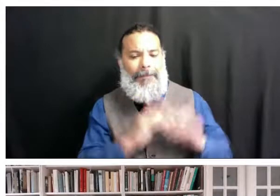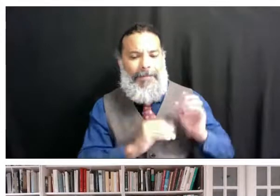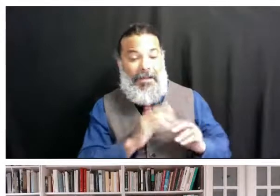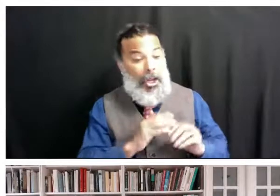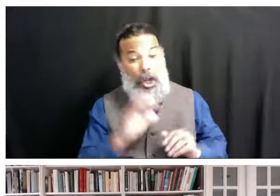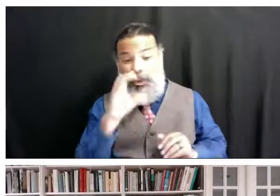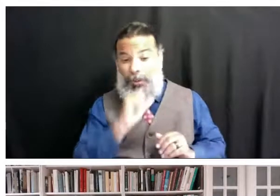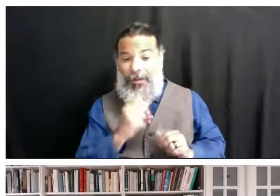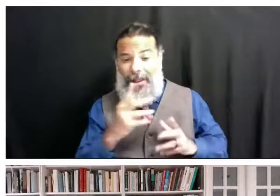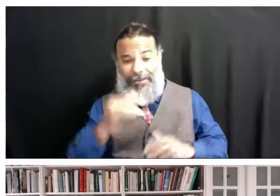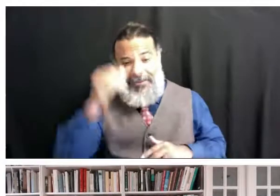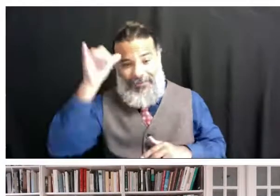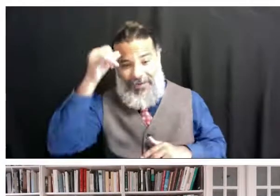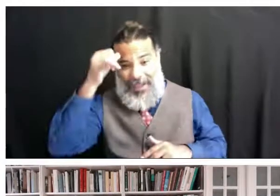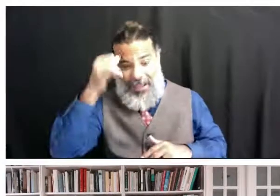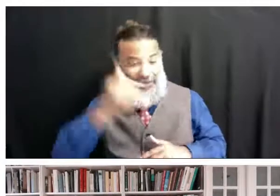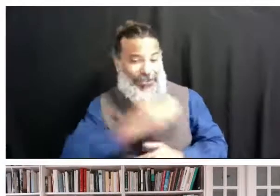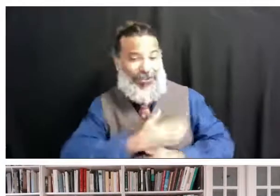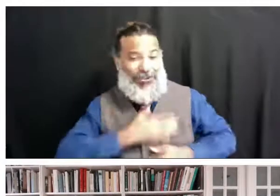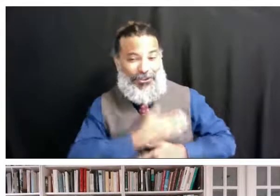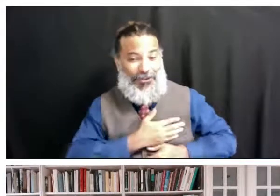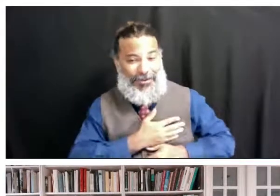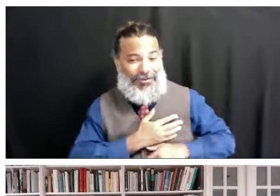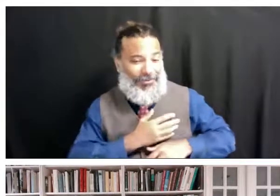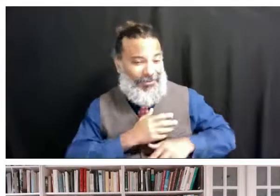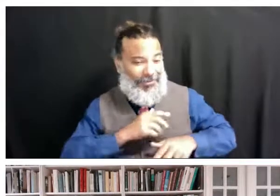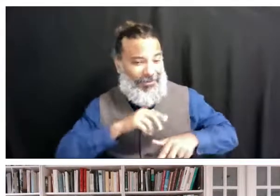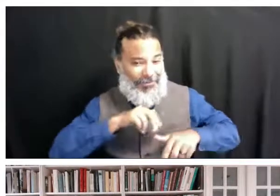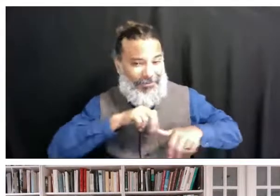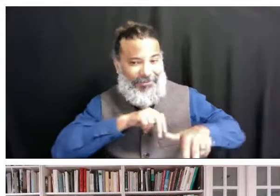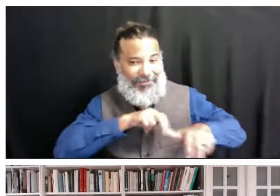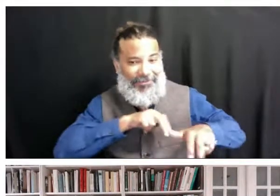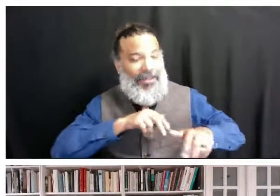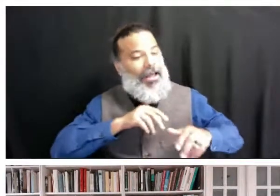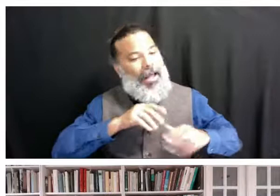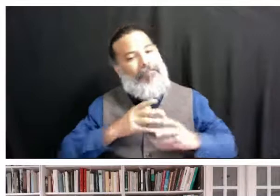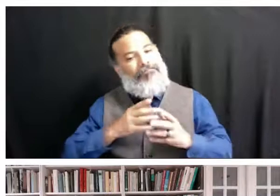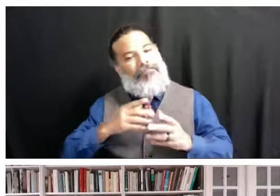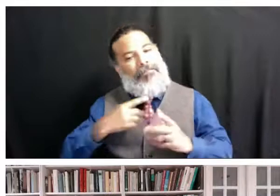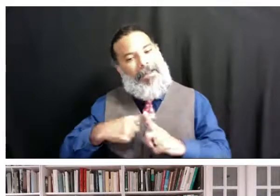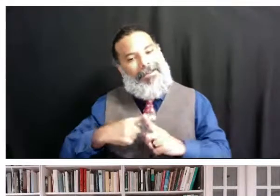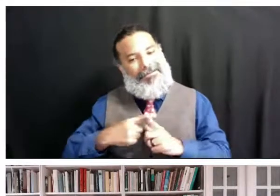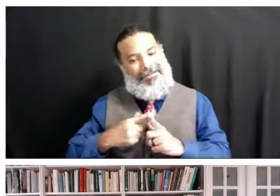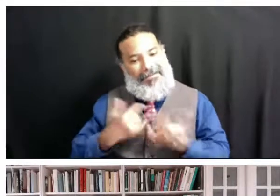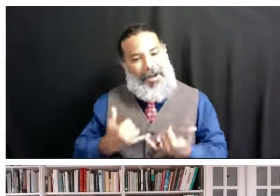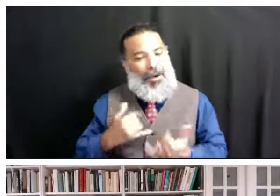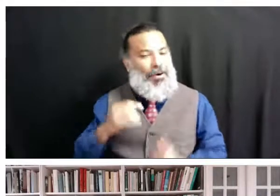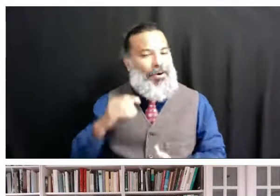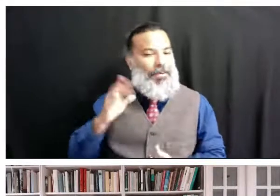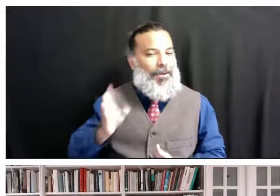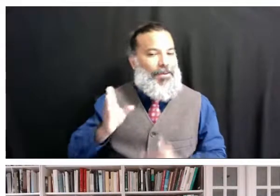of cows enjoyed, as well as modern Baltimoreans.